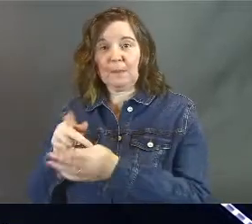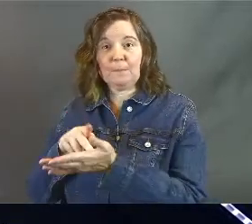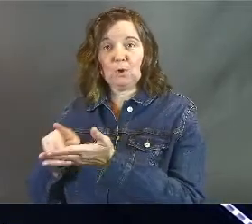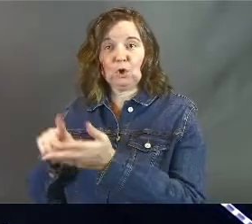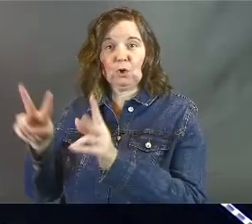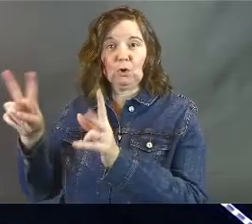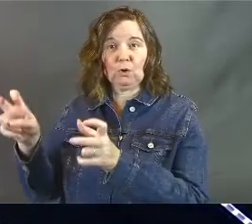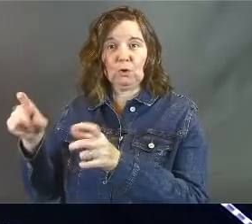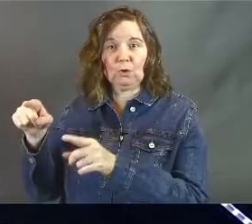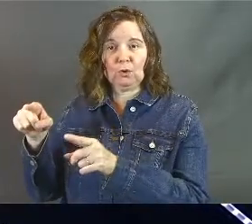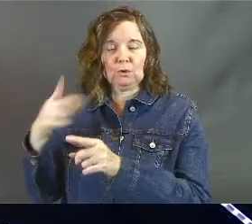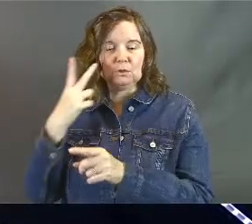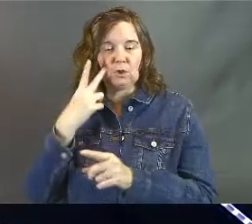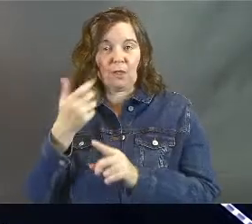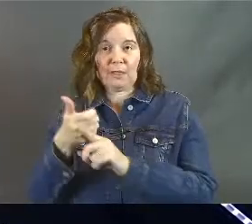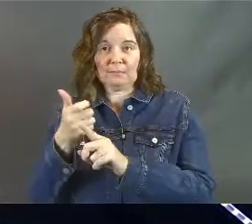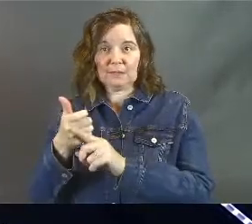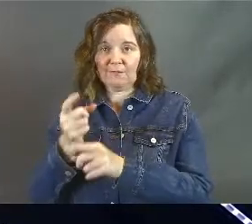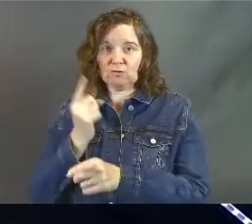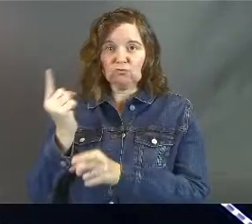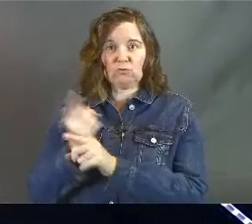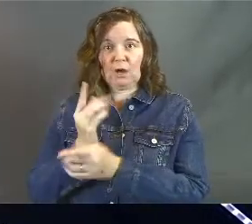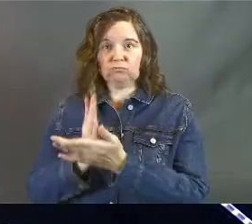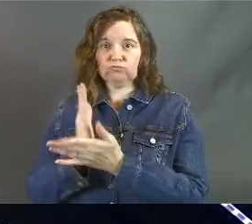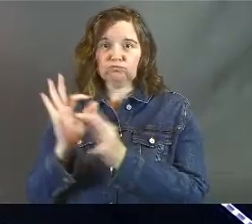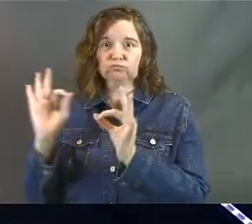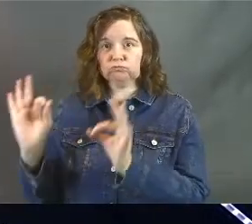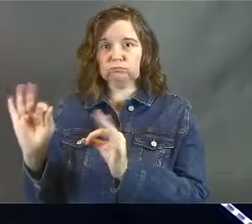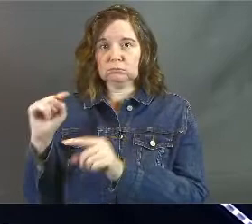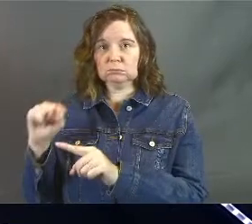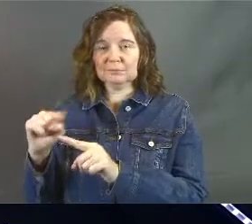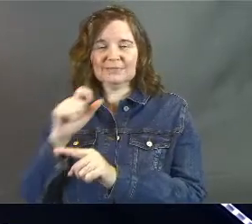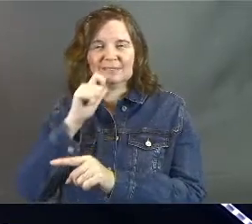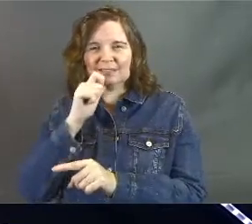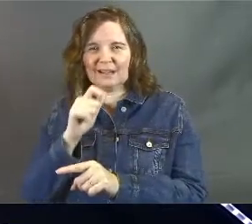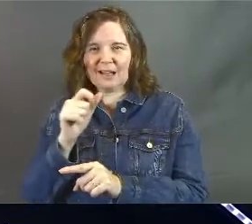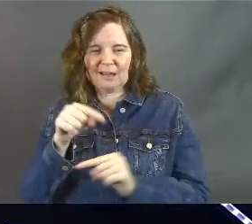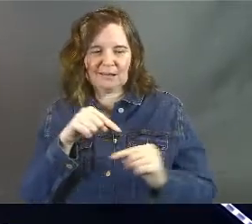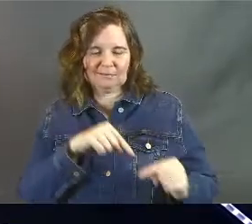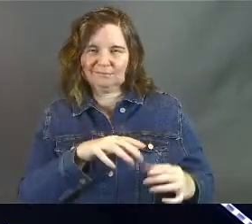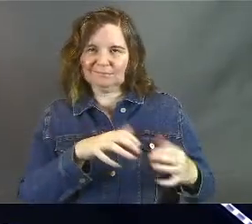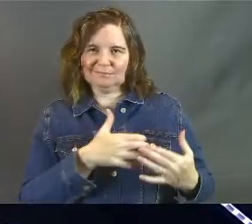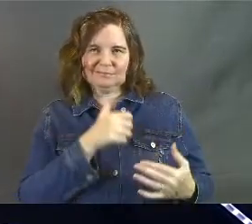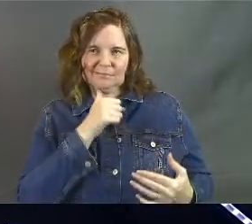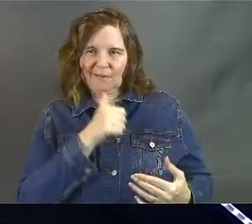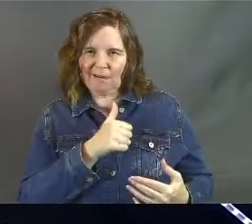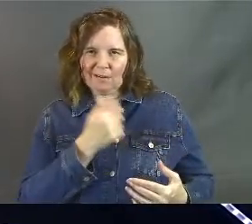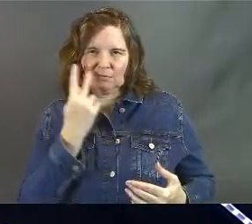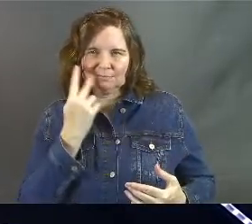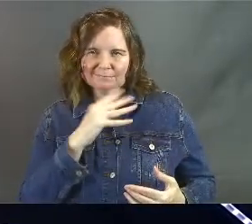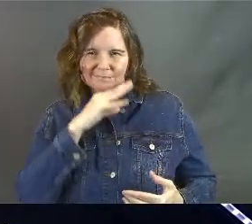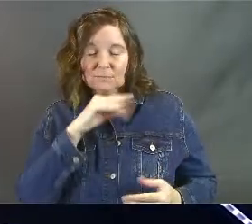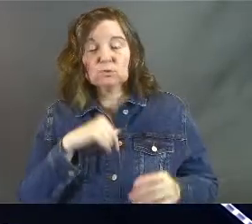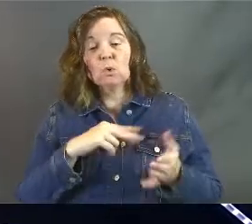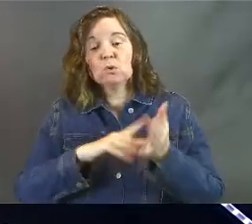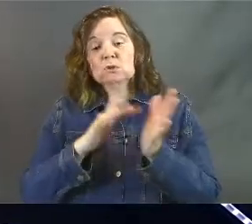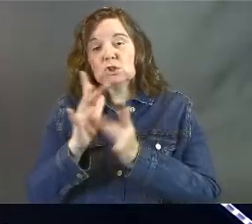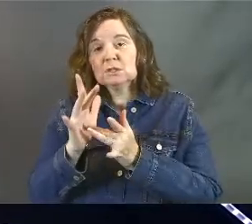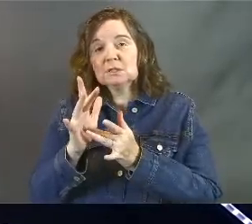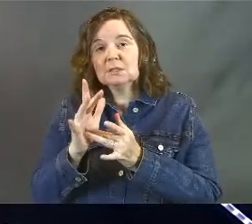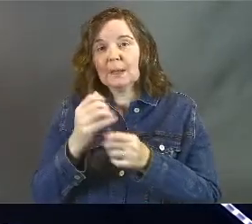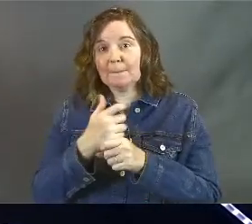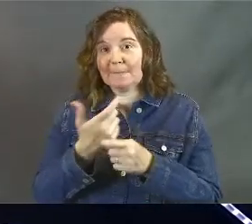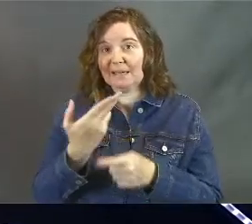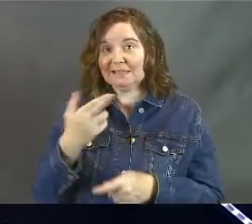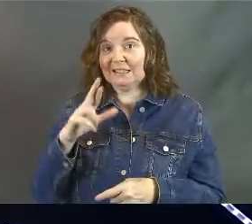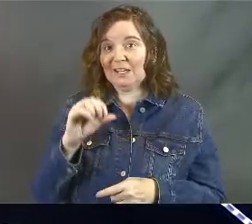pure, saw themselves as righteous, not like these Samaritans. So Jesus makes